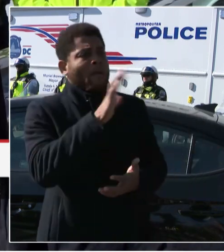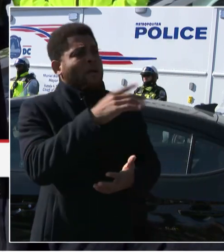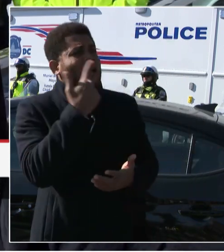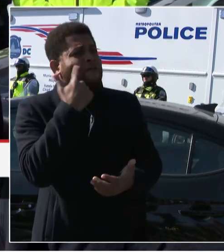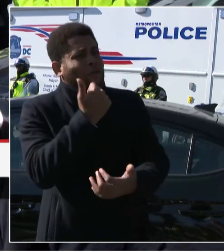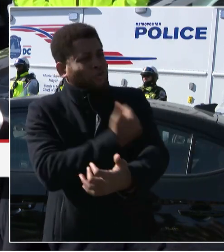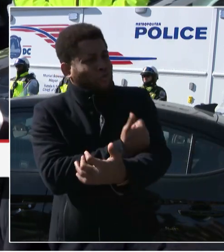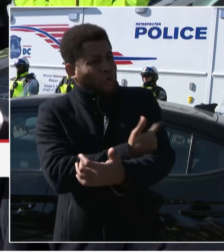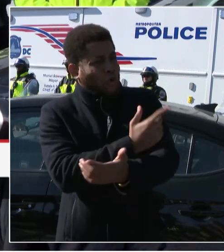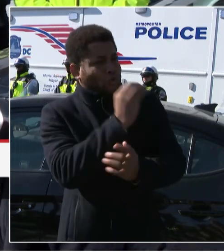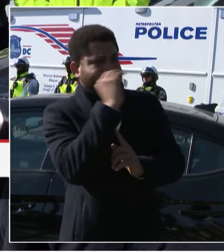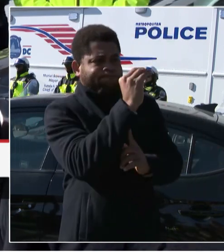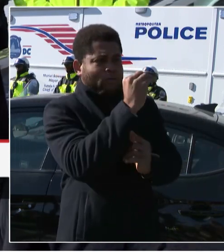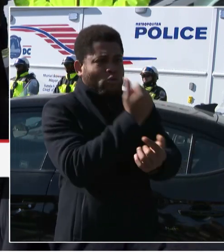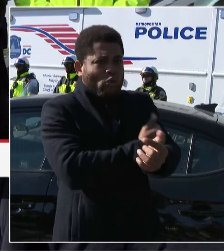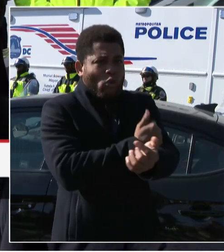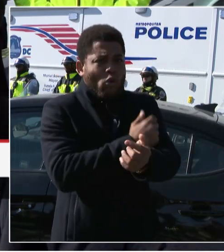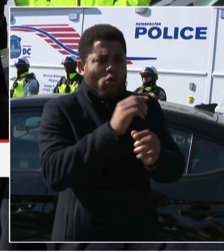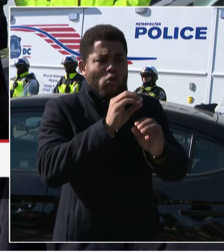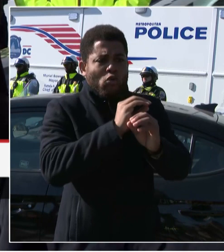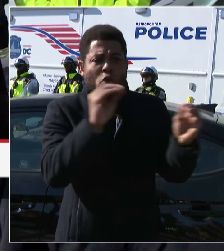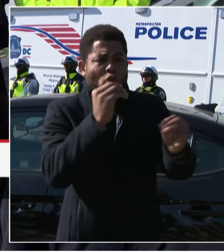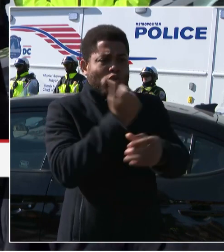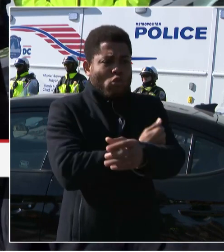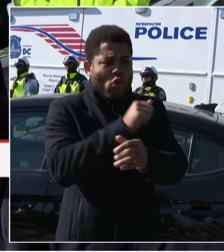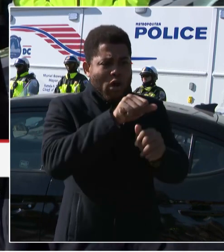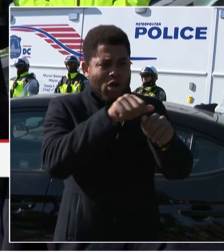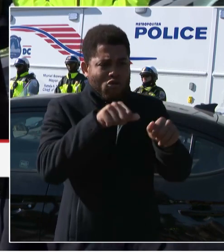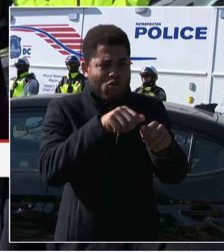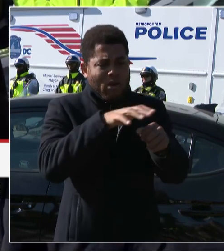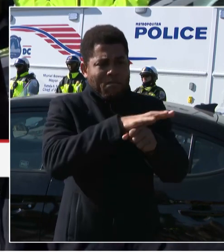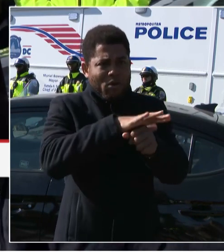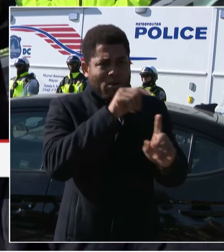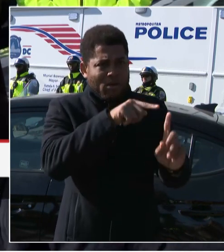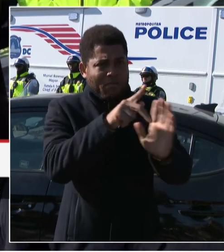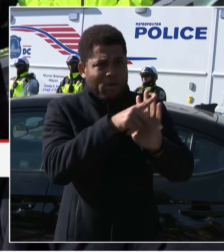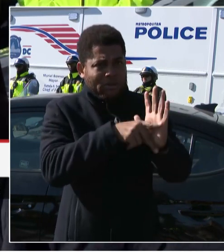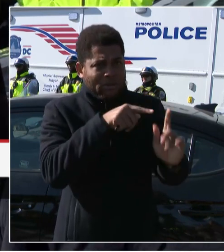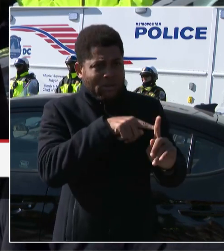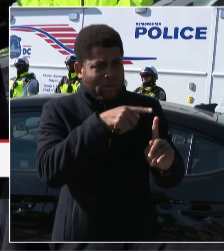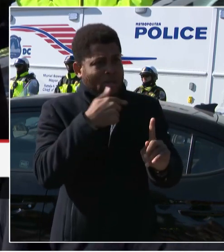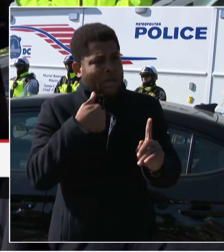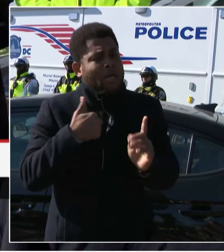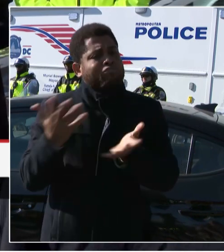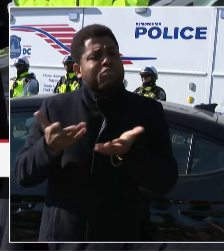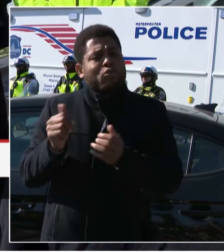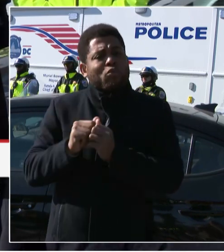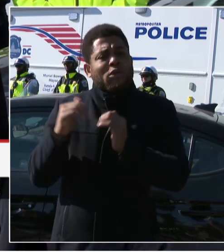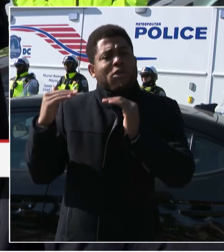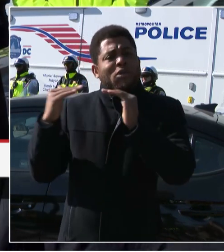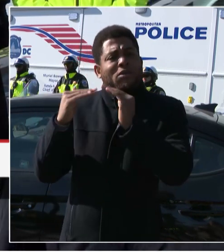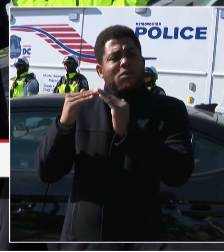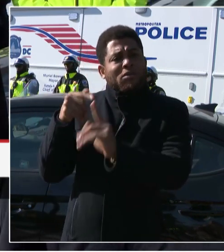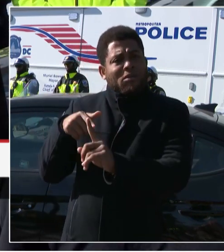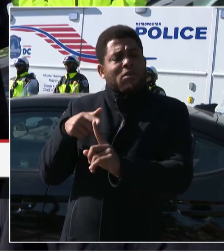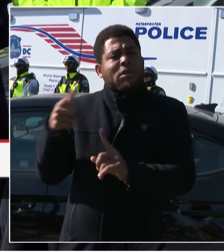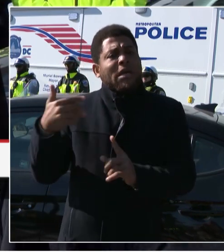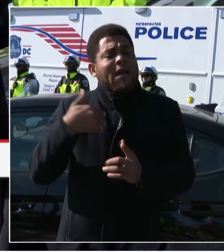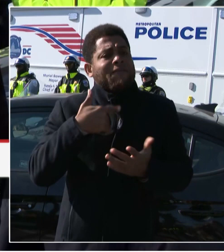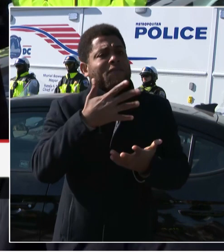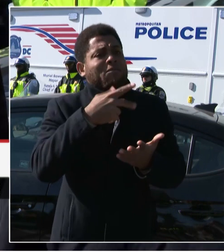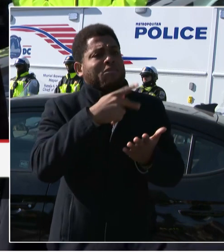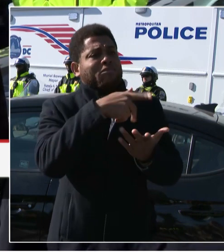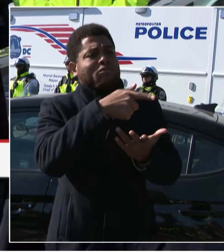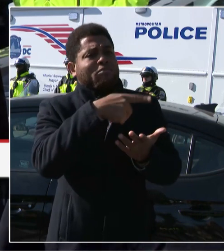constitutionality. Last week, I believe, or earlier to a colleague of mine, the Deputy Mayor cited a sentencing project policy and